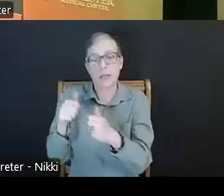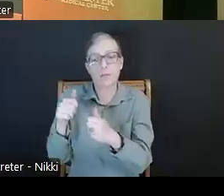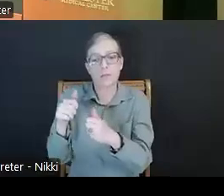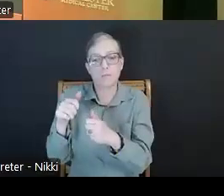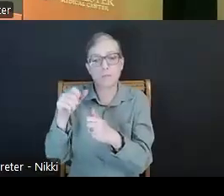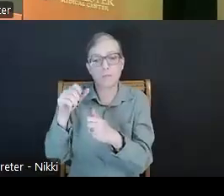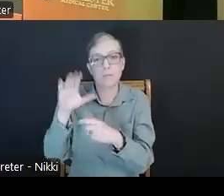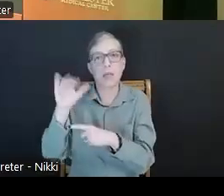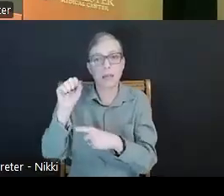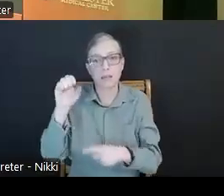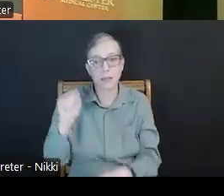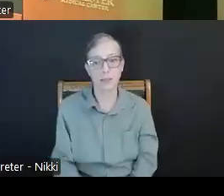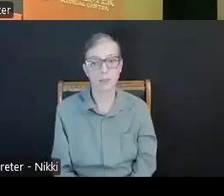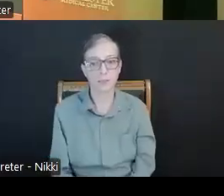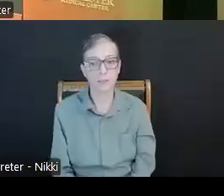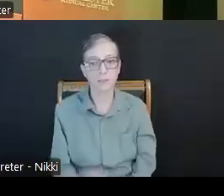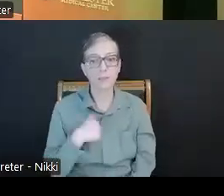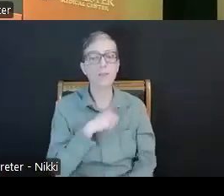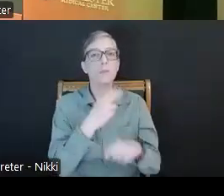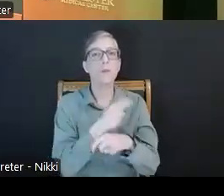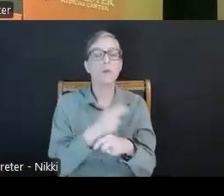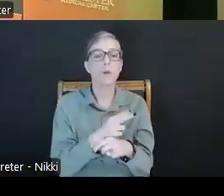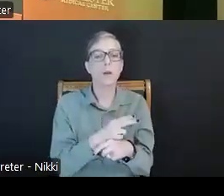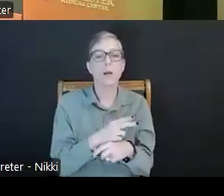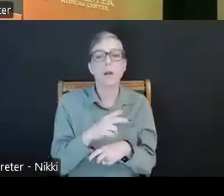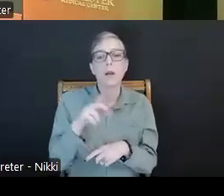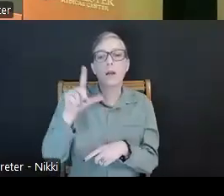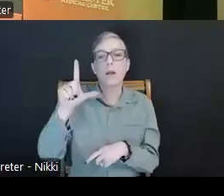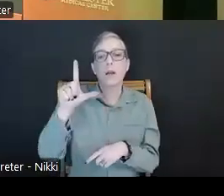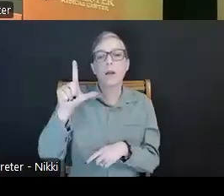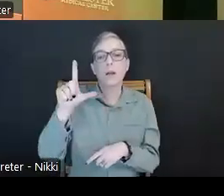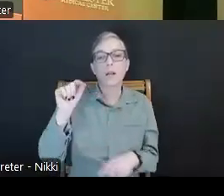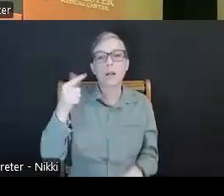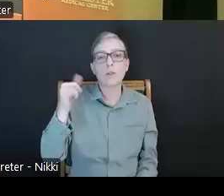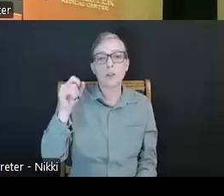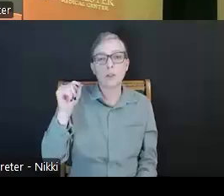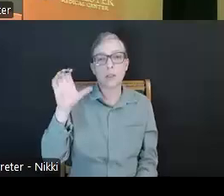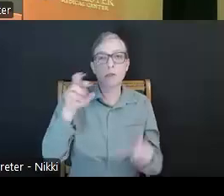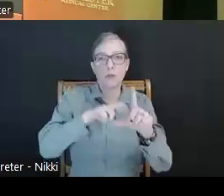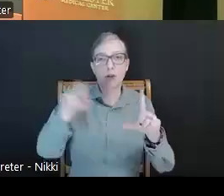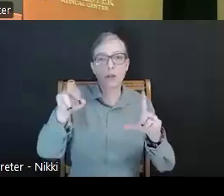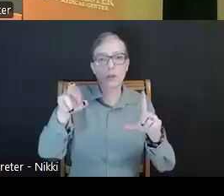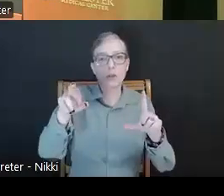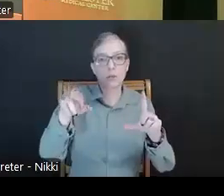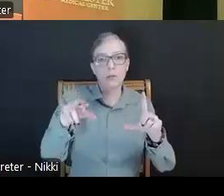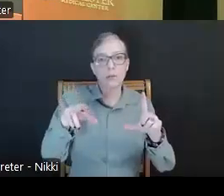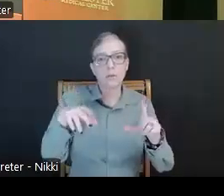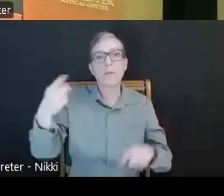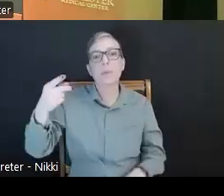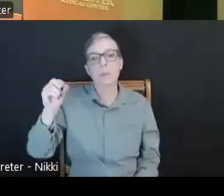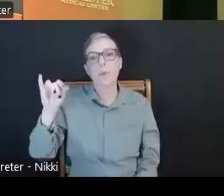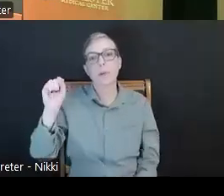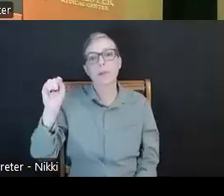minute. We used logistic regression for mortality, Poisson regression for length of stay. And this study was based at the Geisinger Health System in northeastern